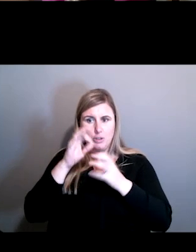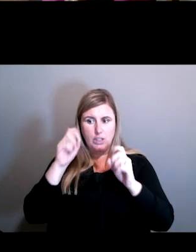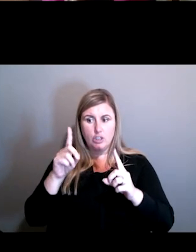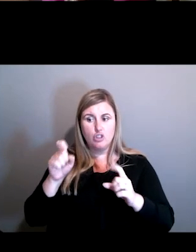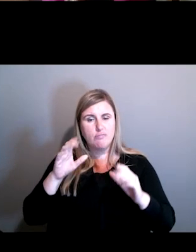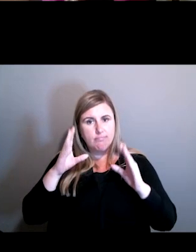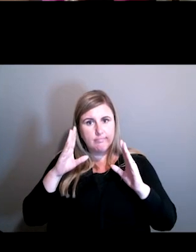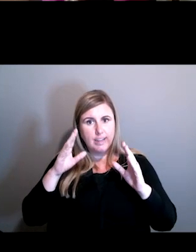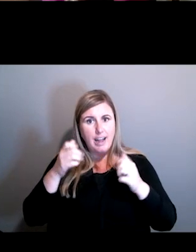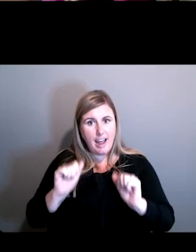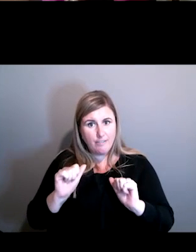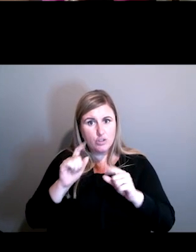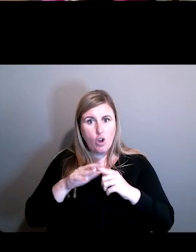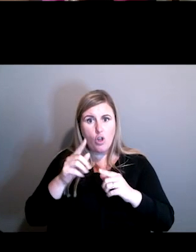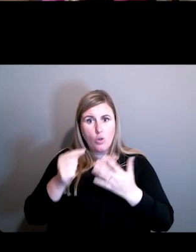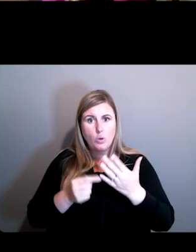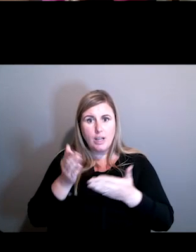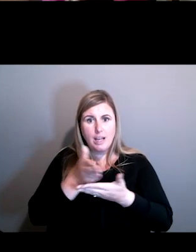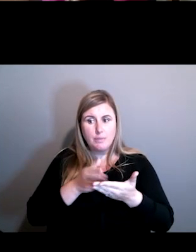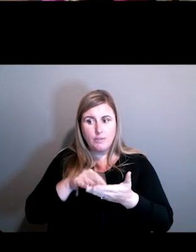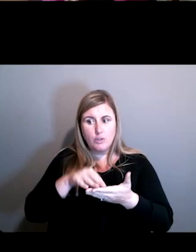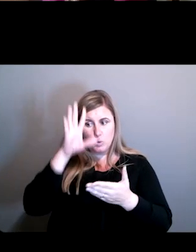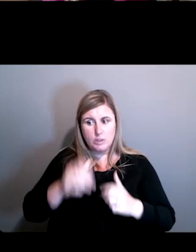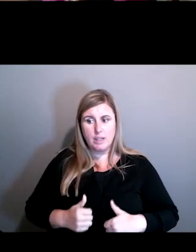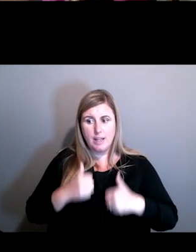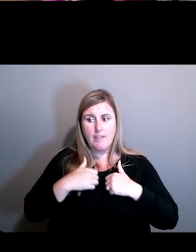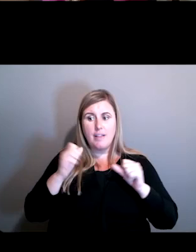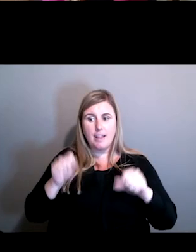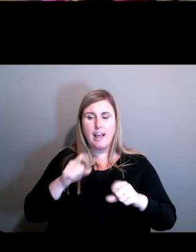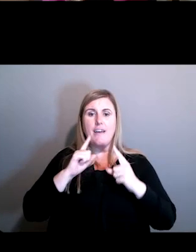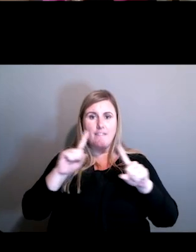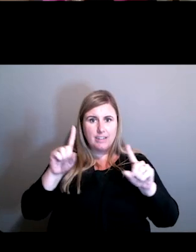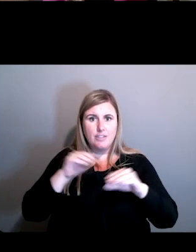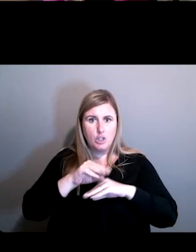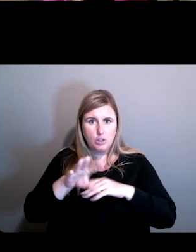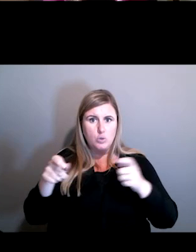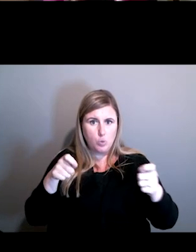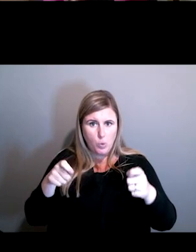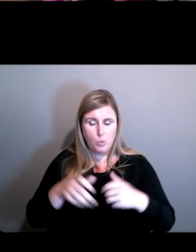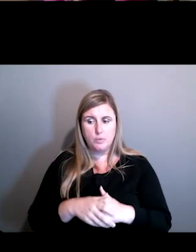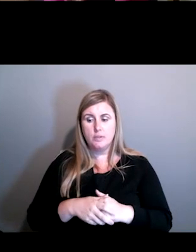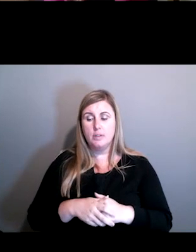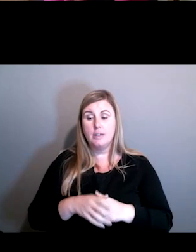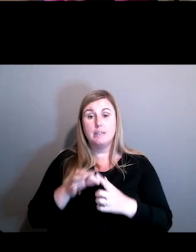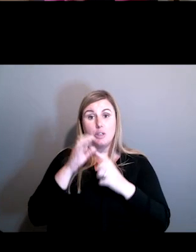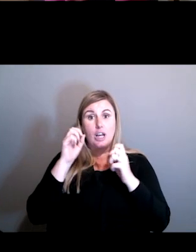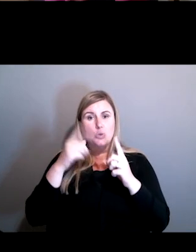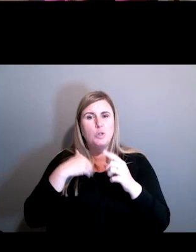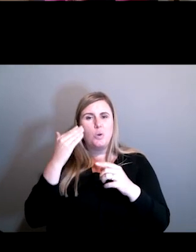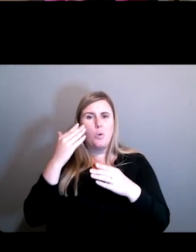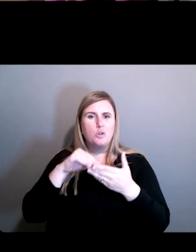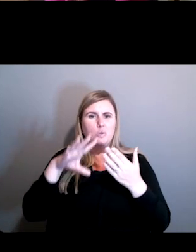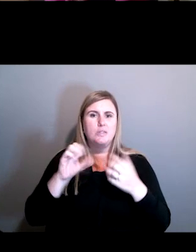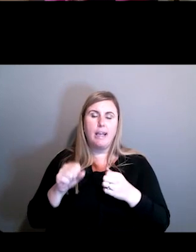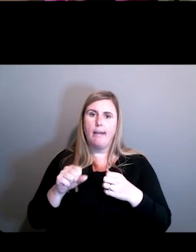their attention and efforts on those aspects of a student's life that they can effectively control. As special educators, we know that our students